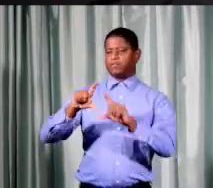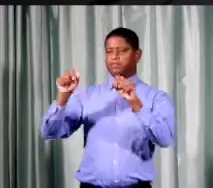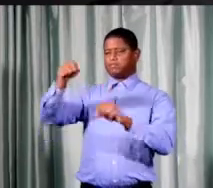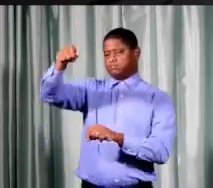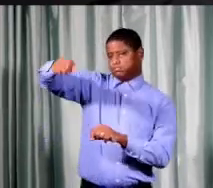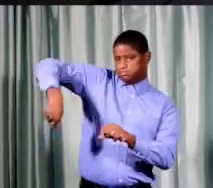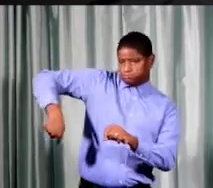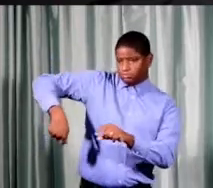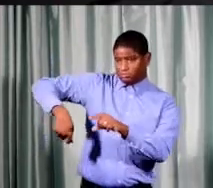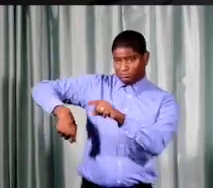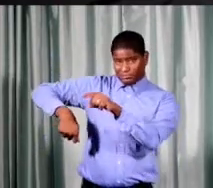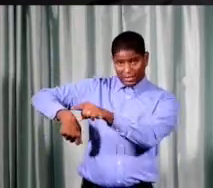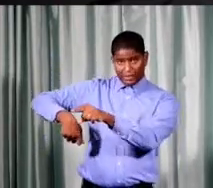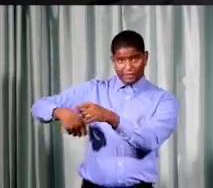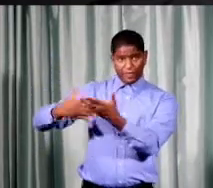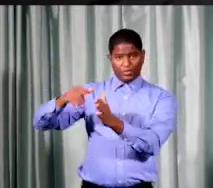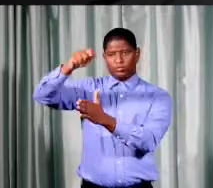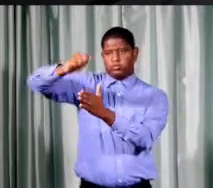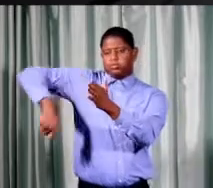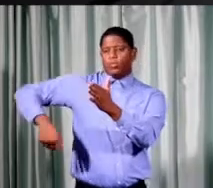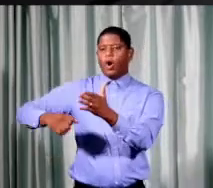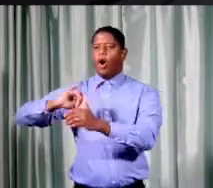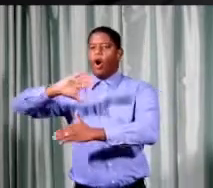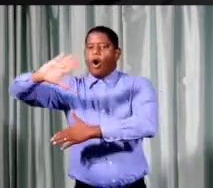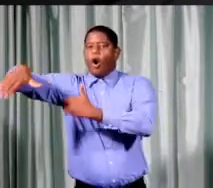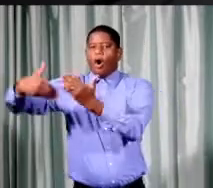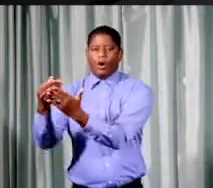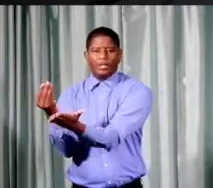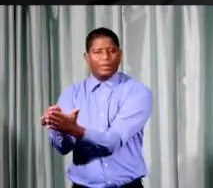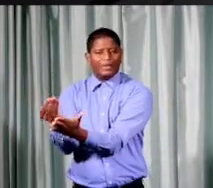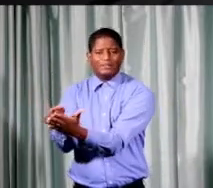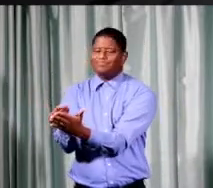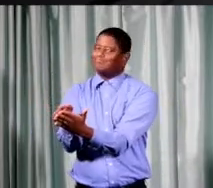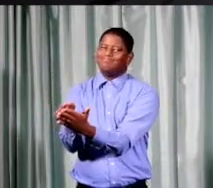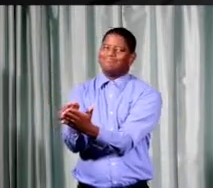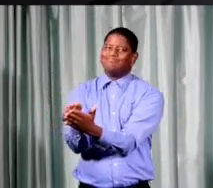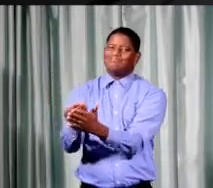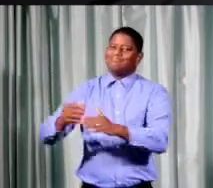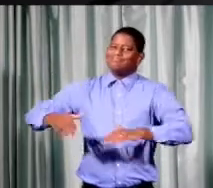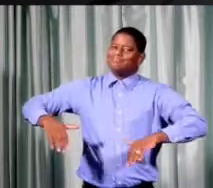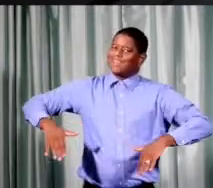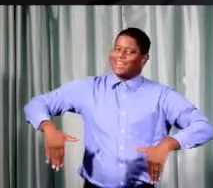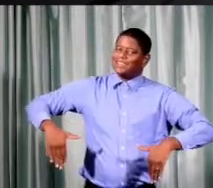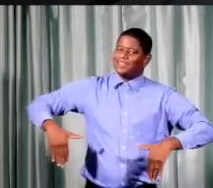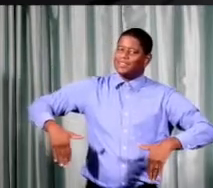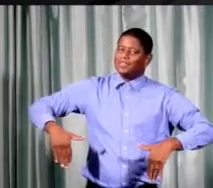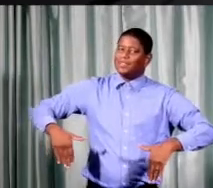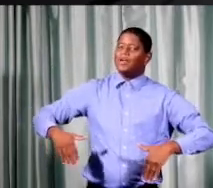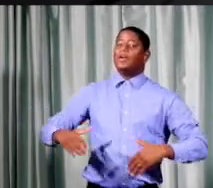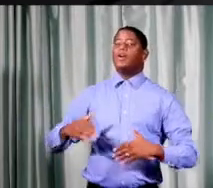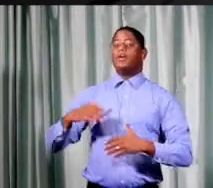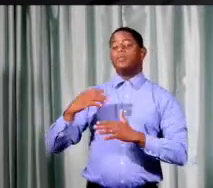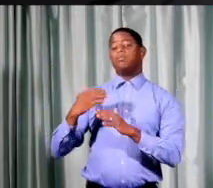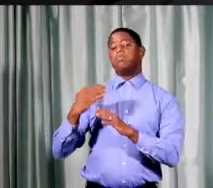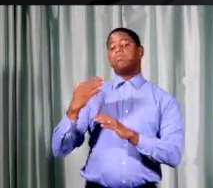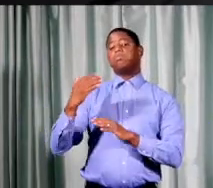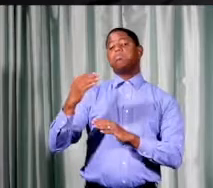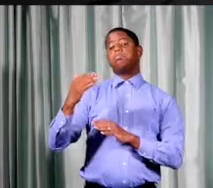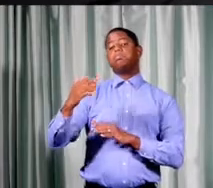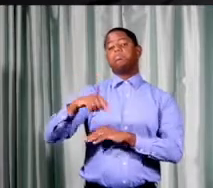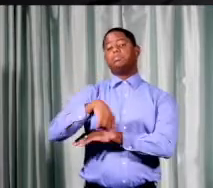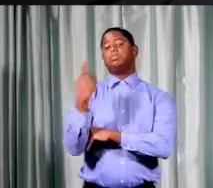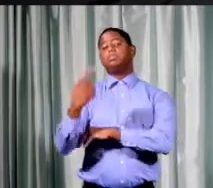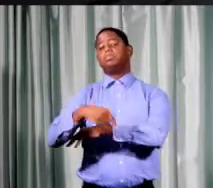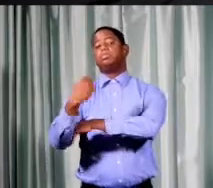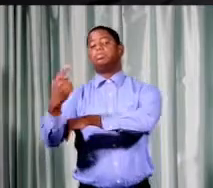wait until you're leaving, right? But that doesn't mean that every day that you